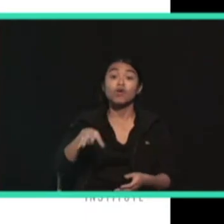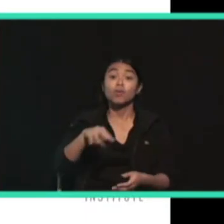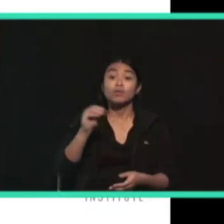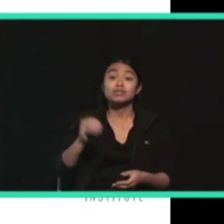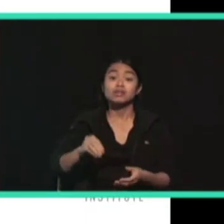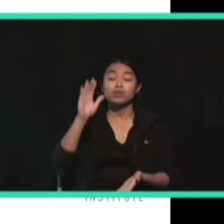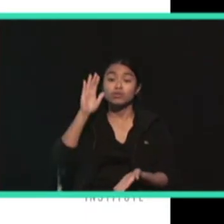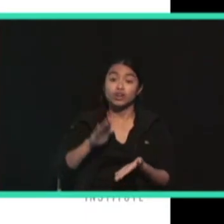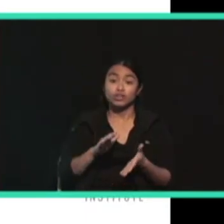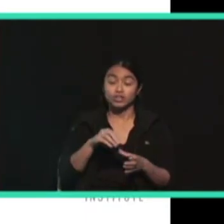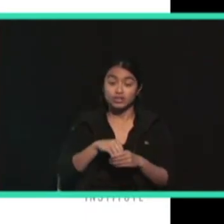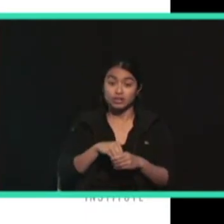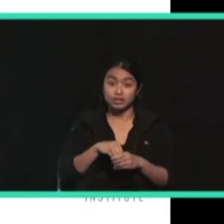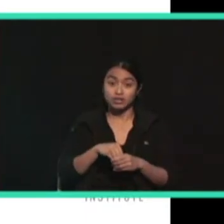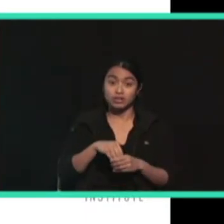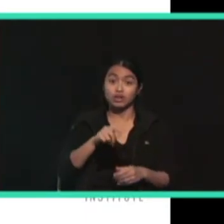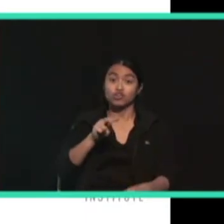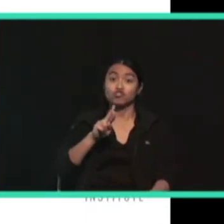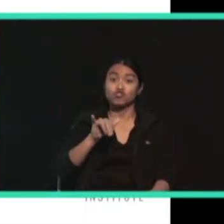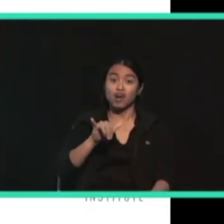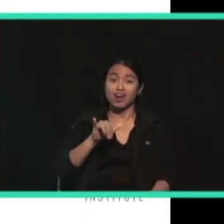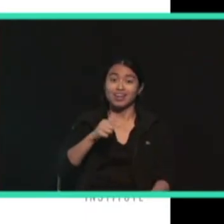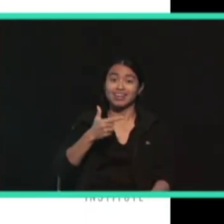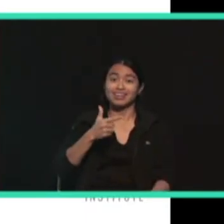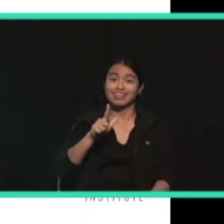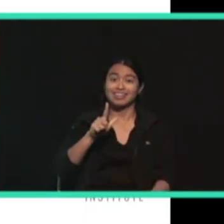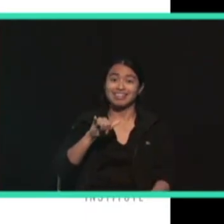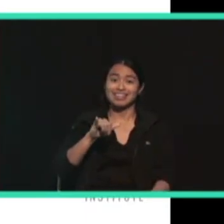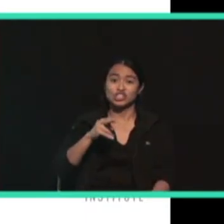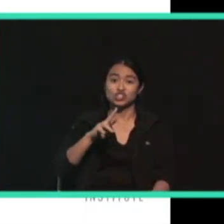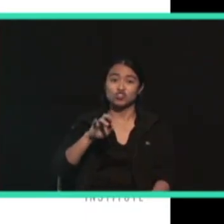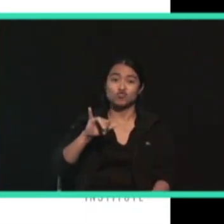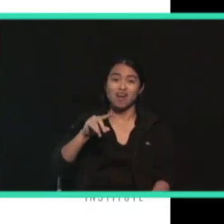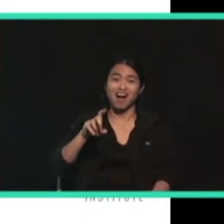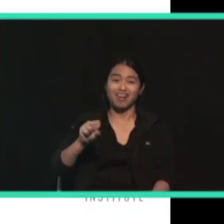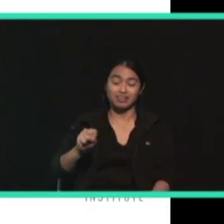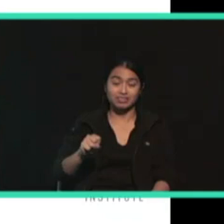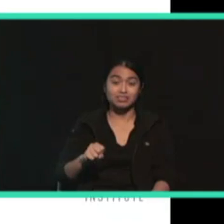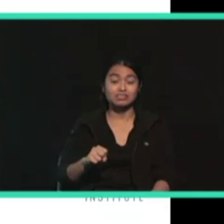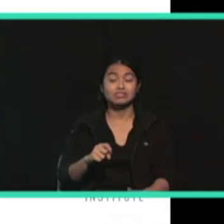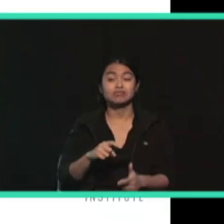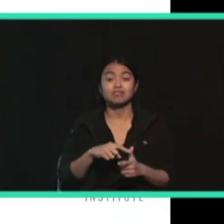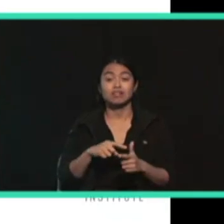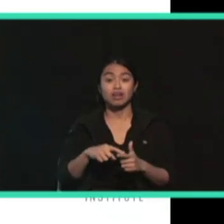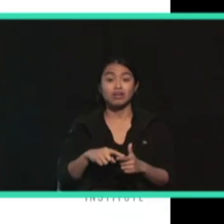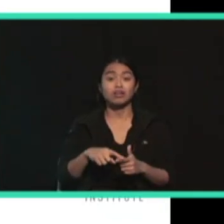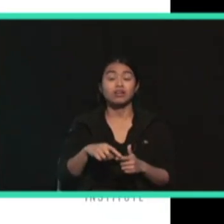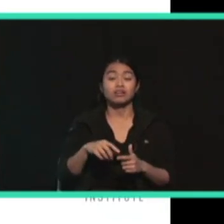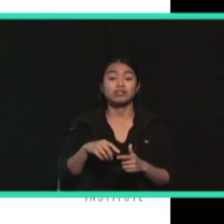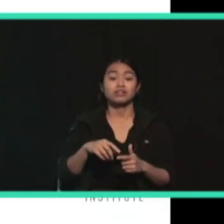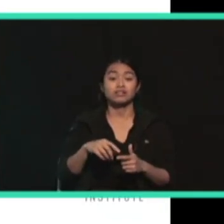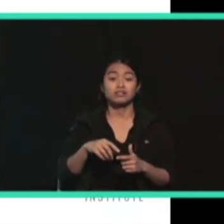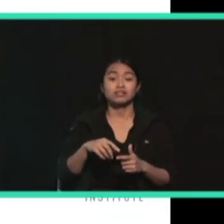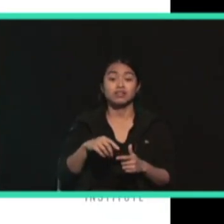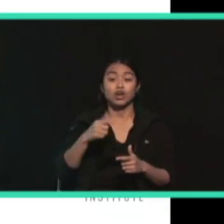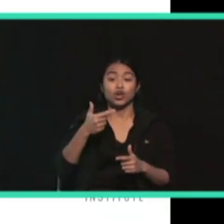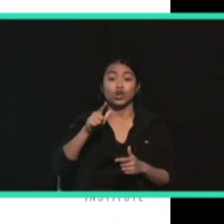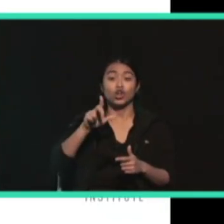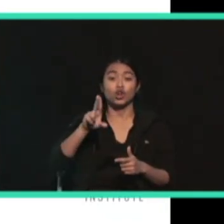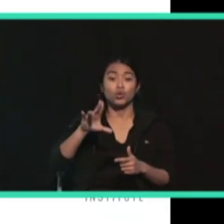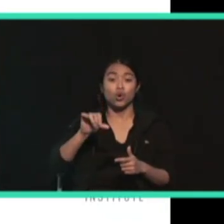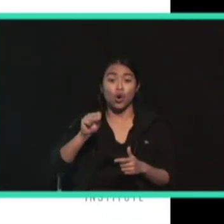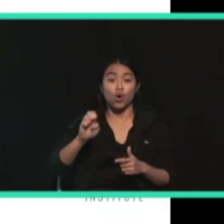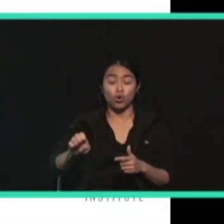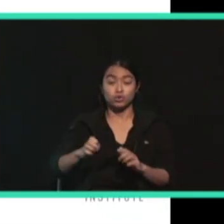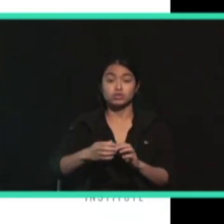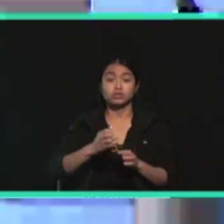in triglycerides, and again a nearly 20% reduction in fasting plasma glucose.